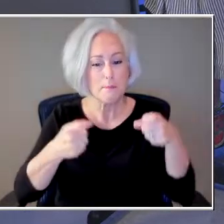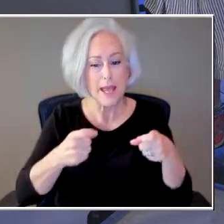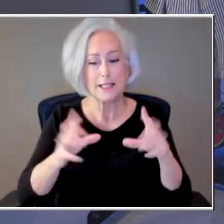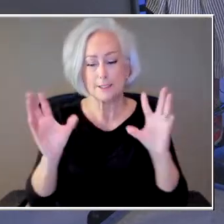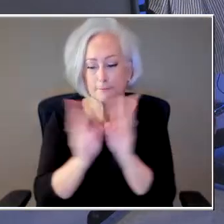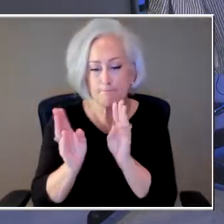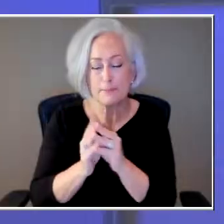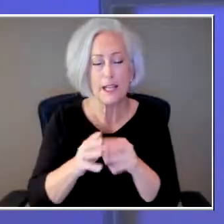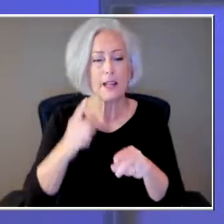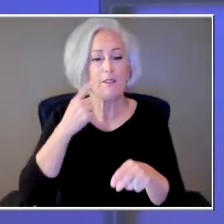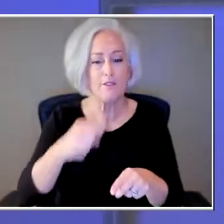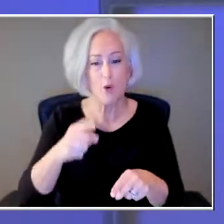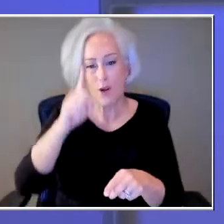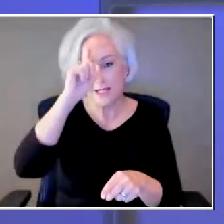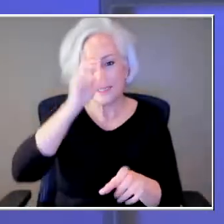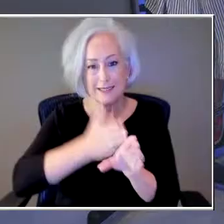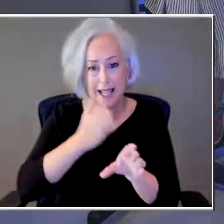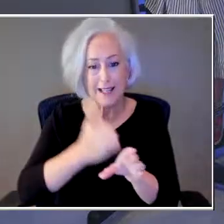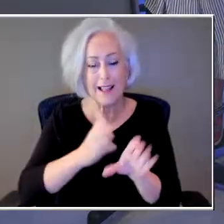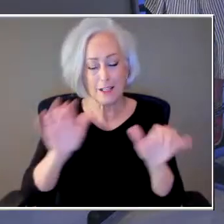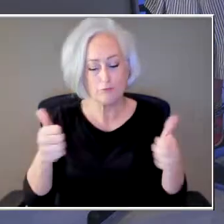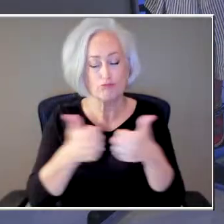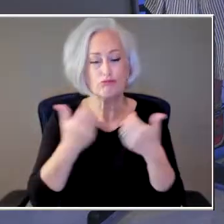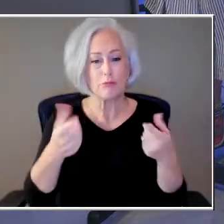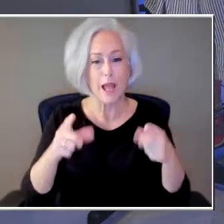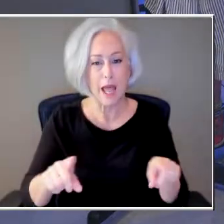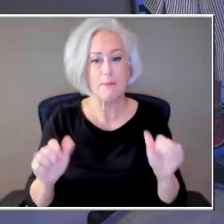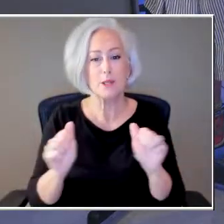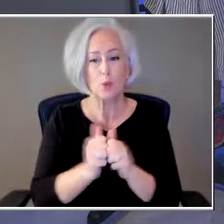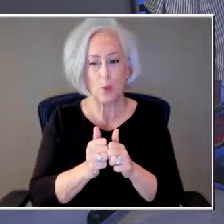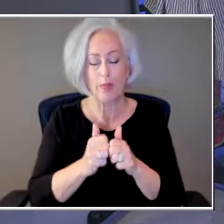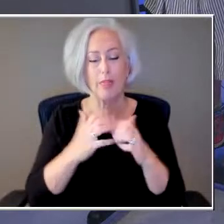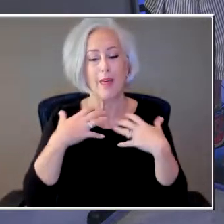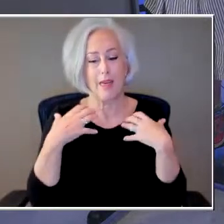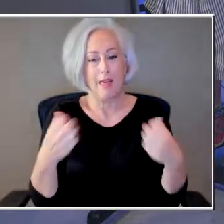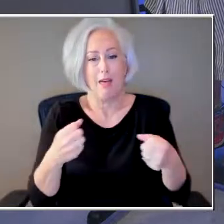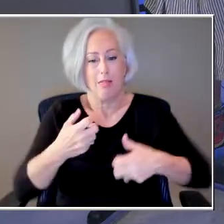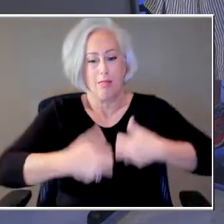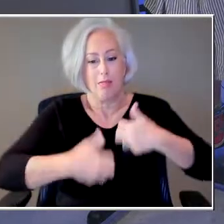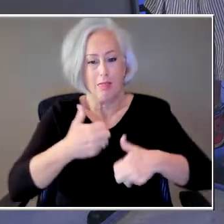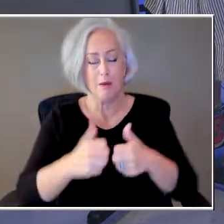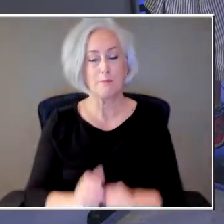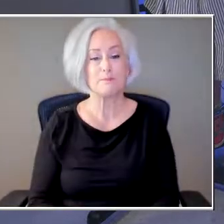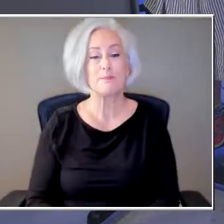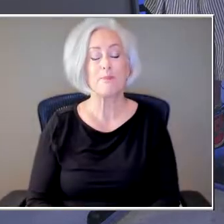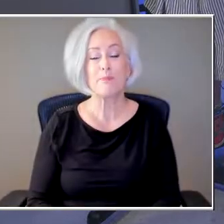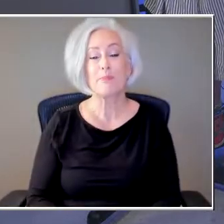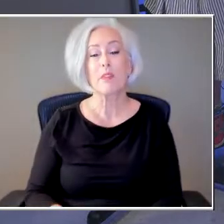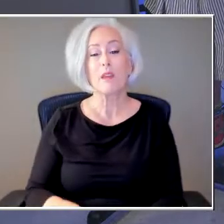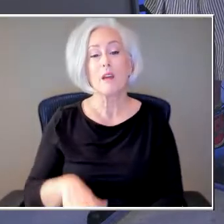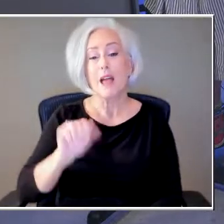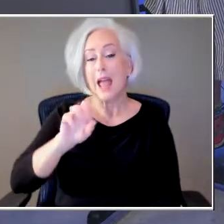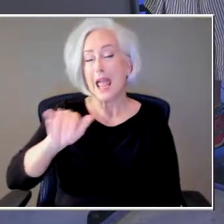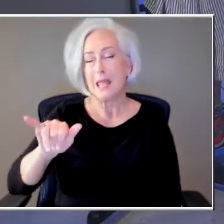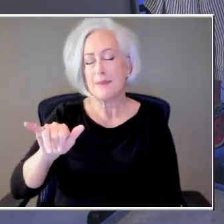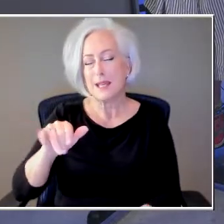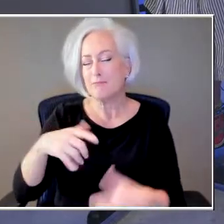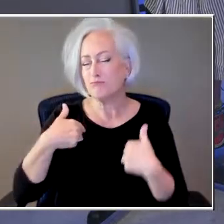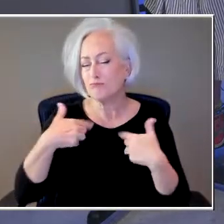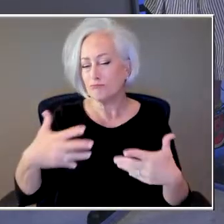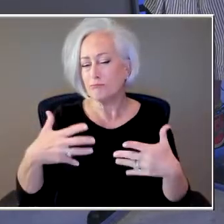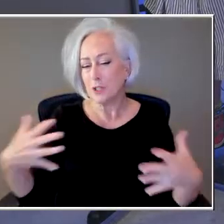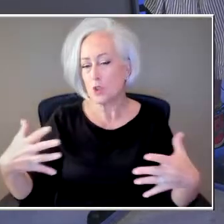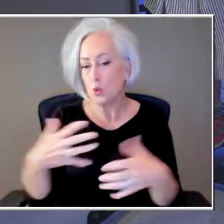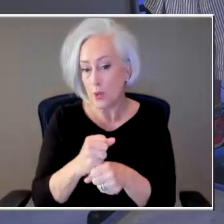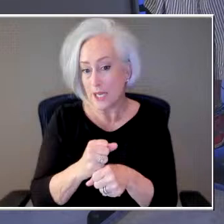have you. Thank you for having me. Amy, before we catch up, I want to recap the story so far. As we mentioned, at age